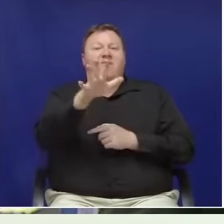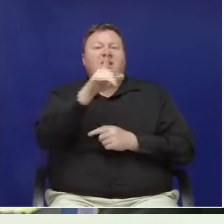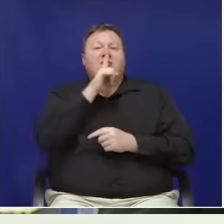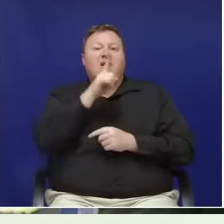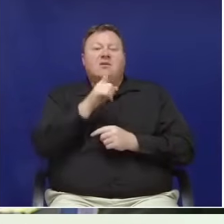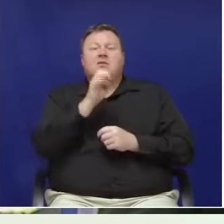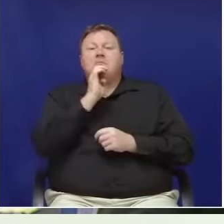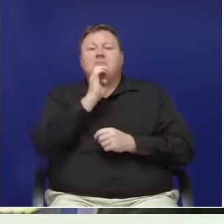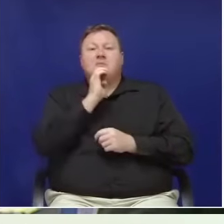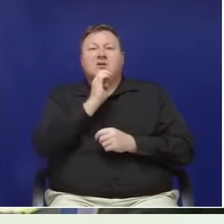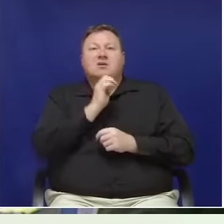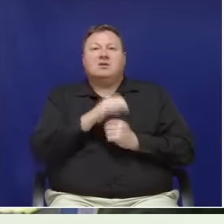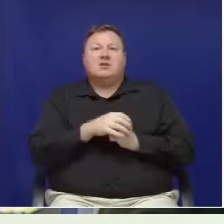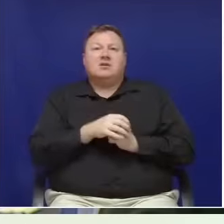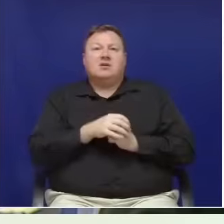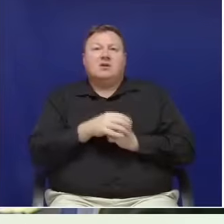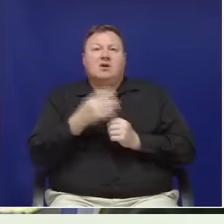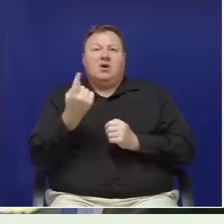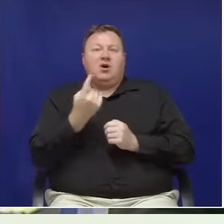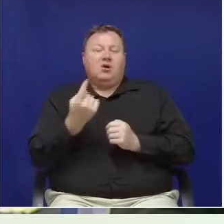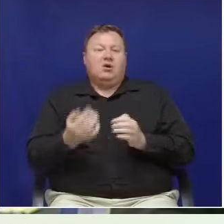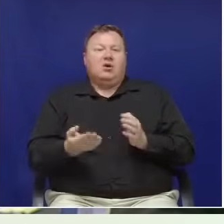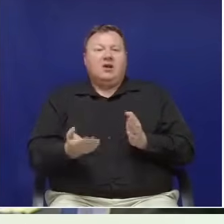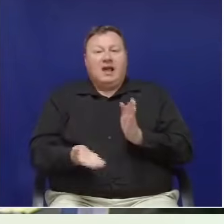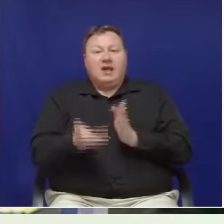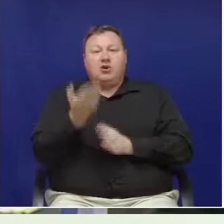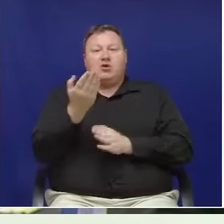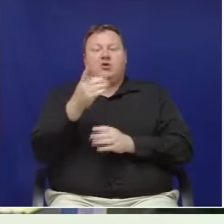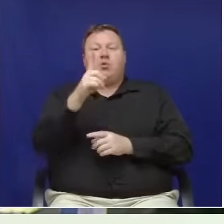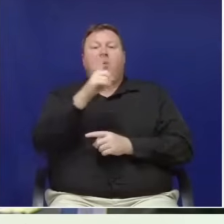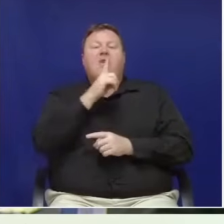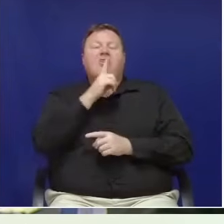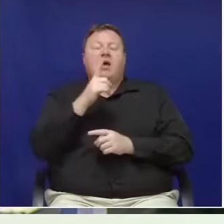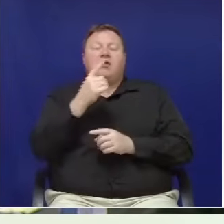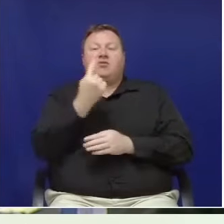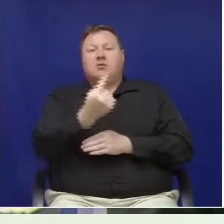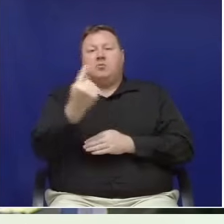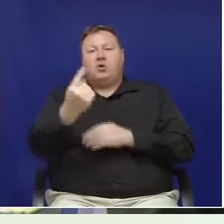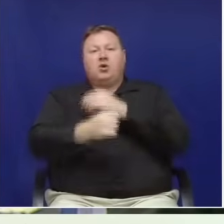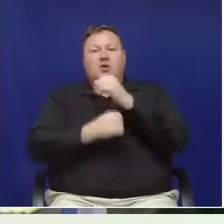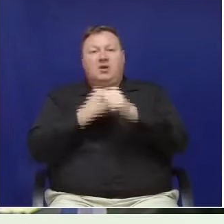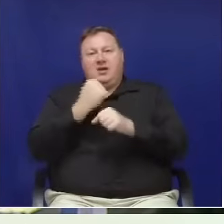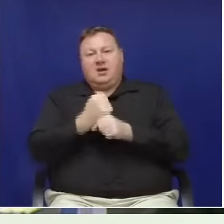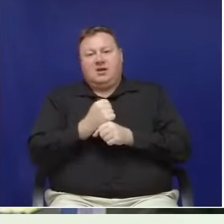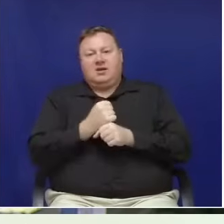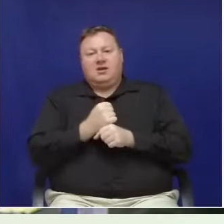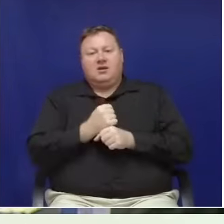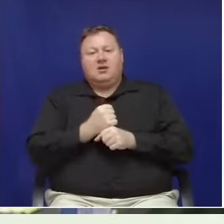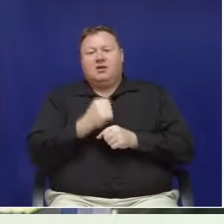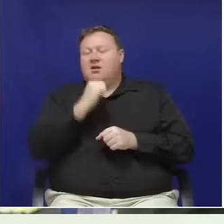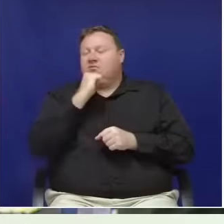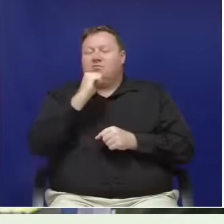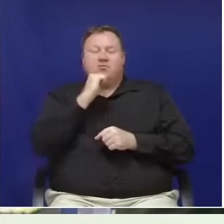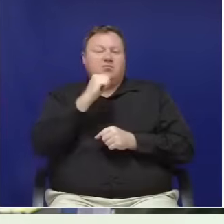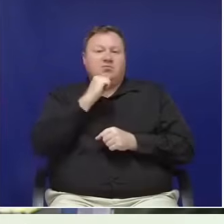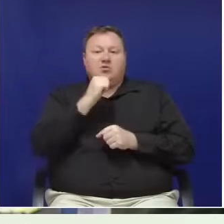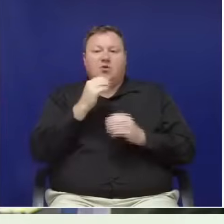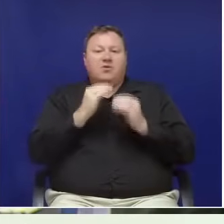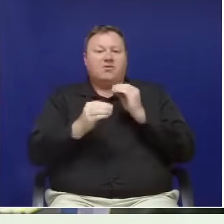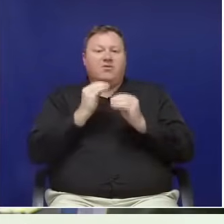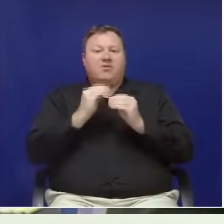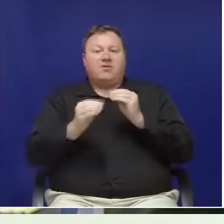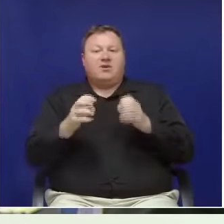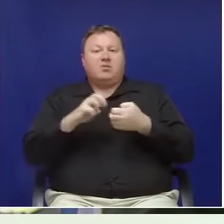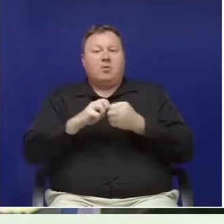effectively means we are increasing by 1,000 per annum, which will not address the shortcomings that we have.